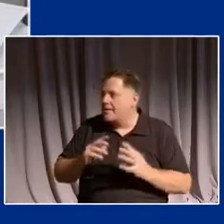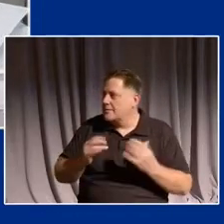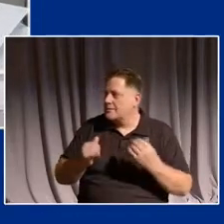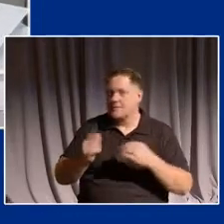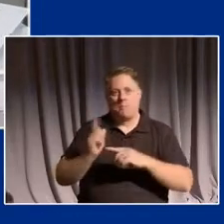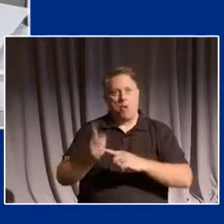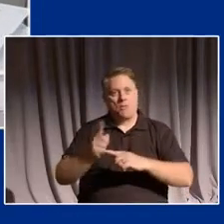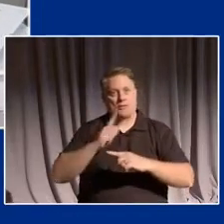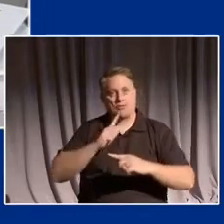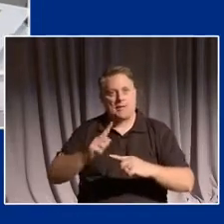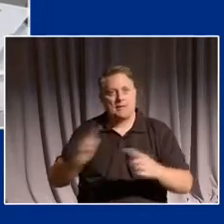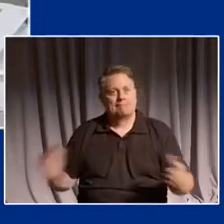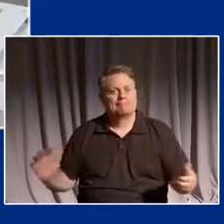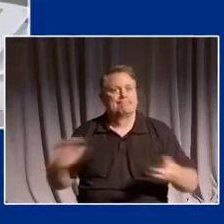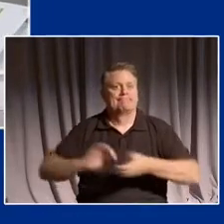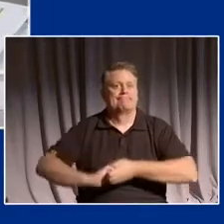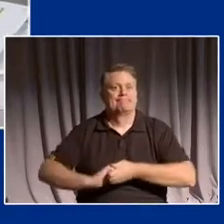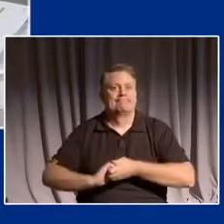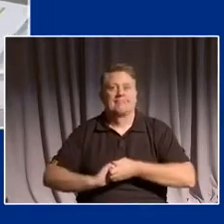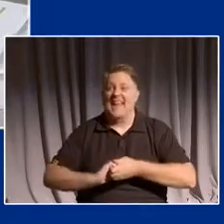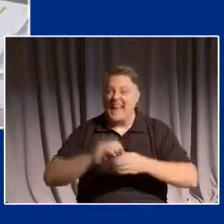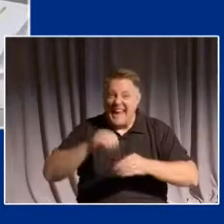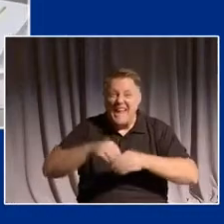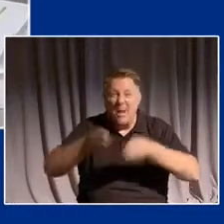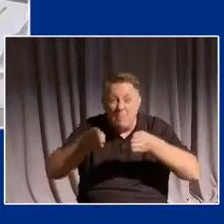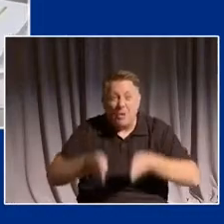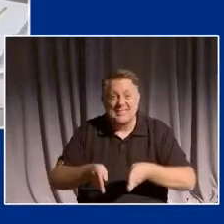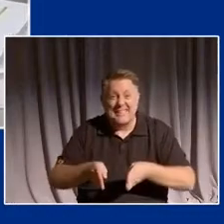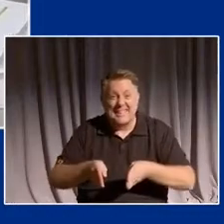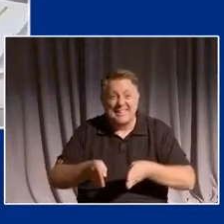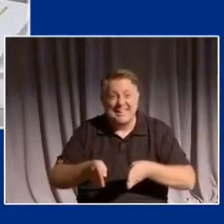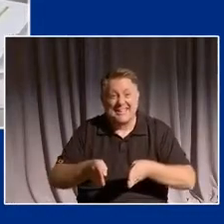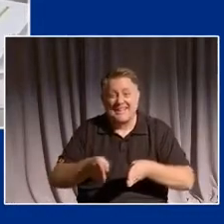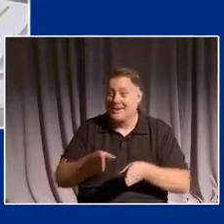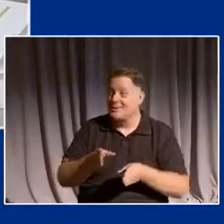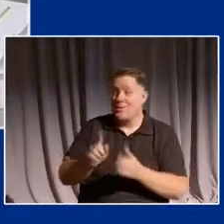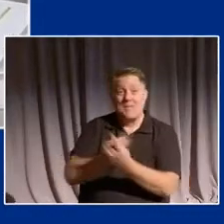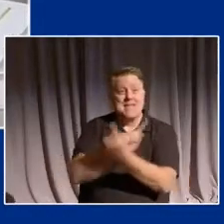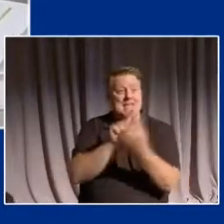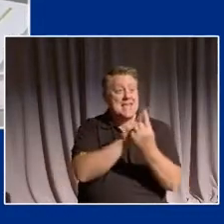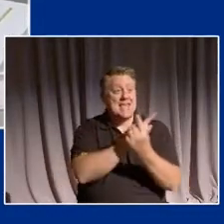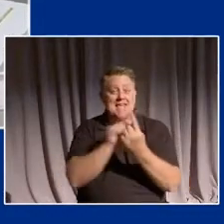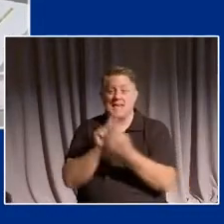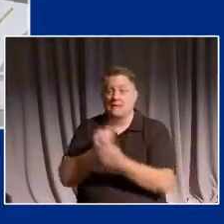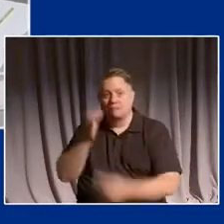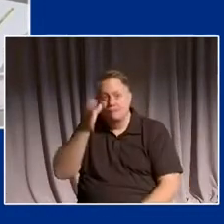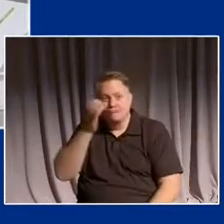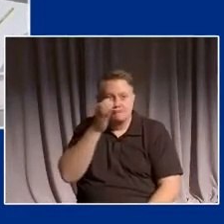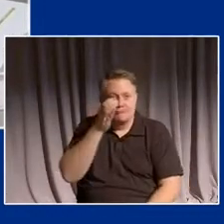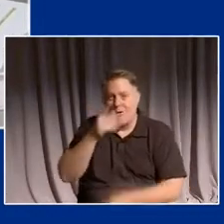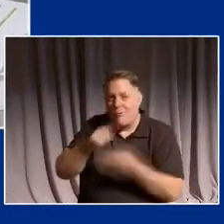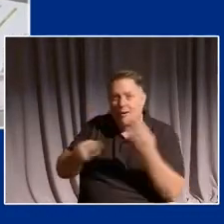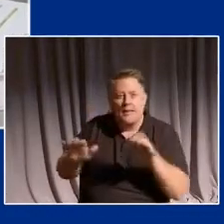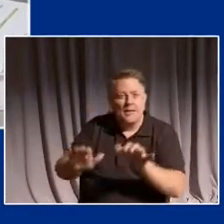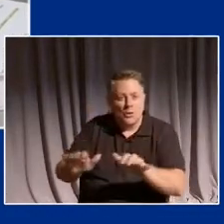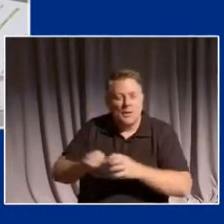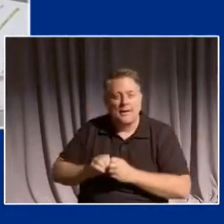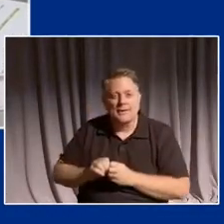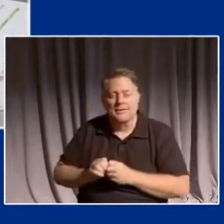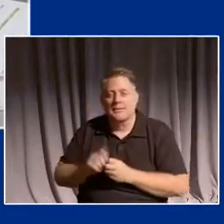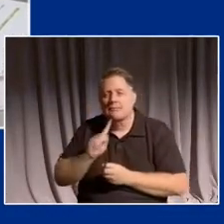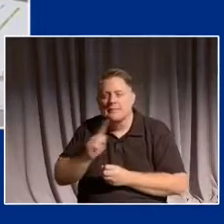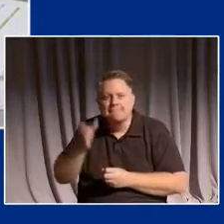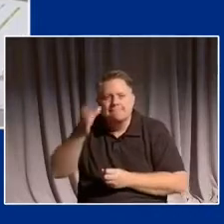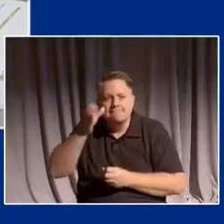to actually come together in person, to meet one another, to hear what one another is doing, to hear